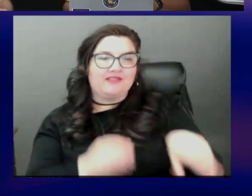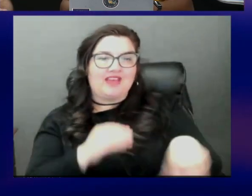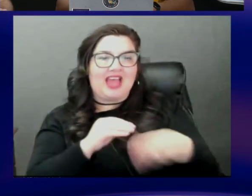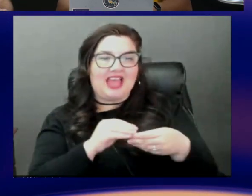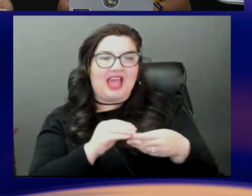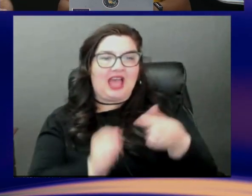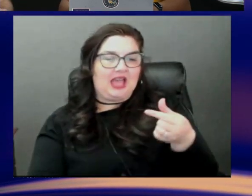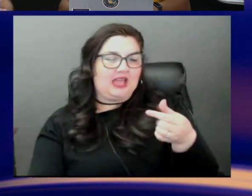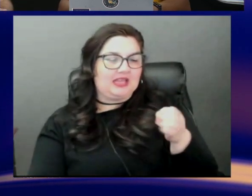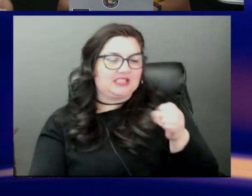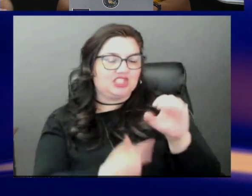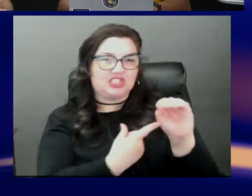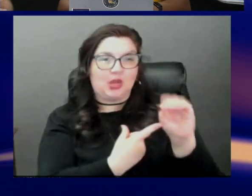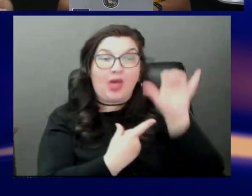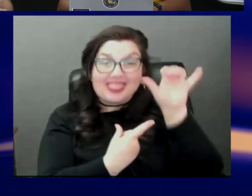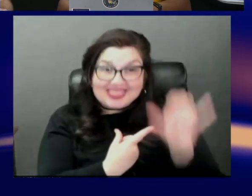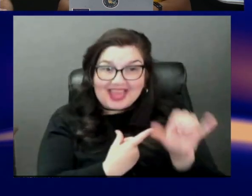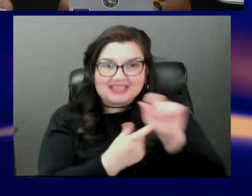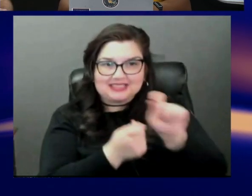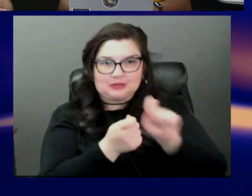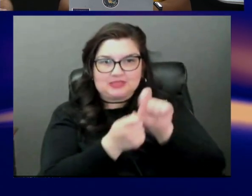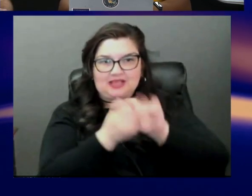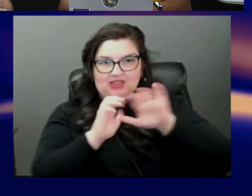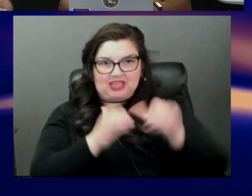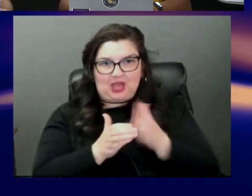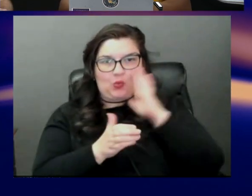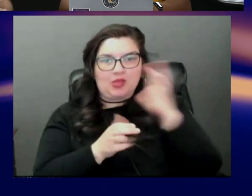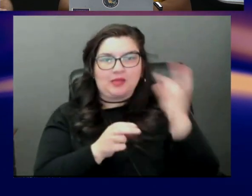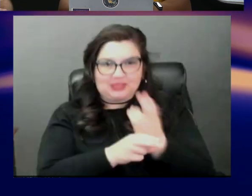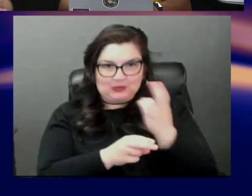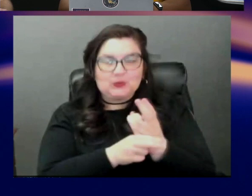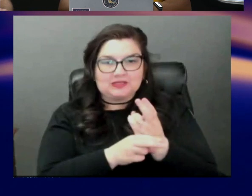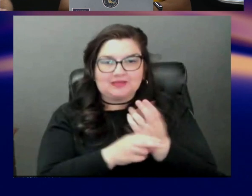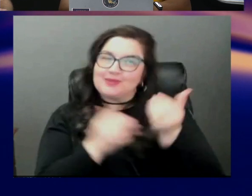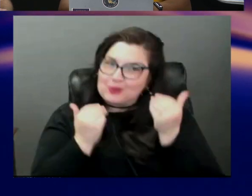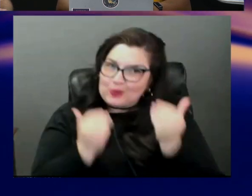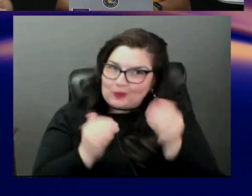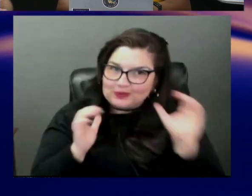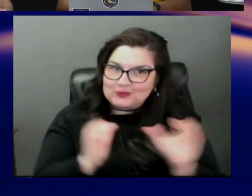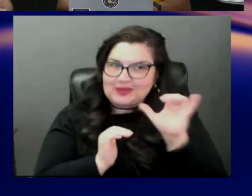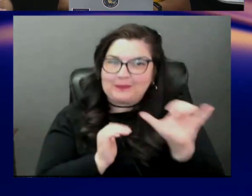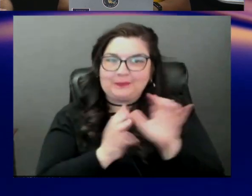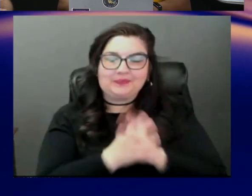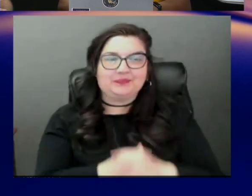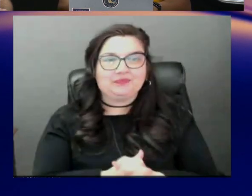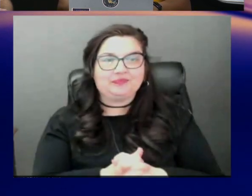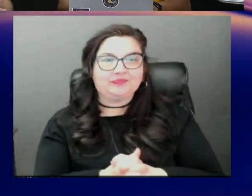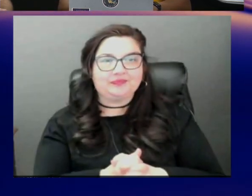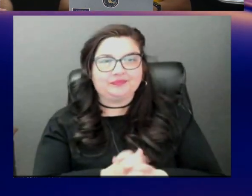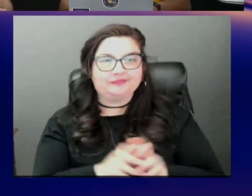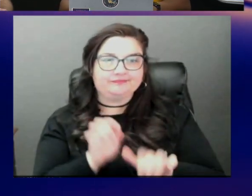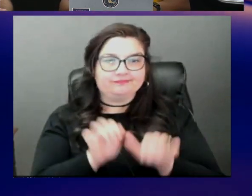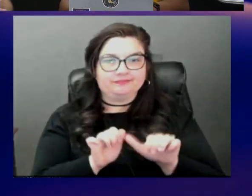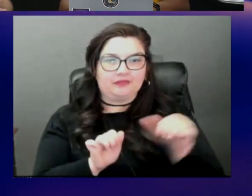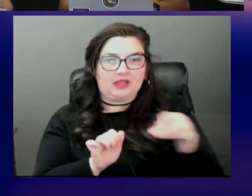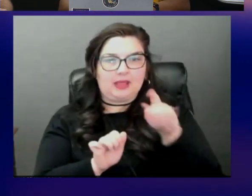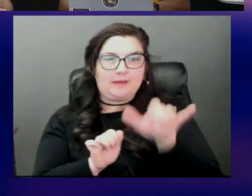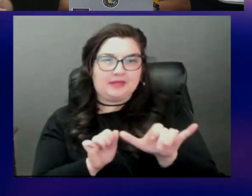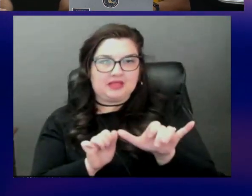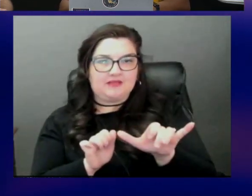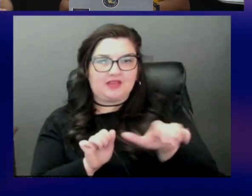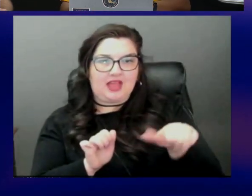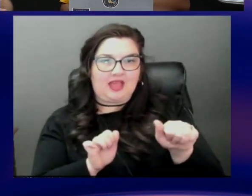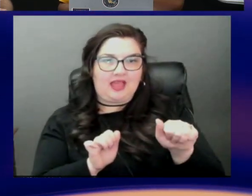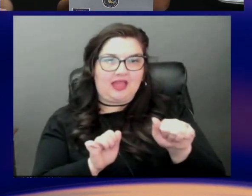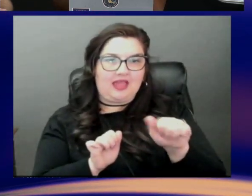category that we're going to be working with. So let's go ahead and do that right now. we have Amplify add, and